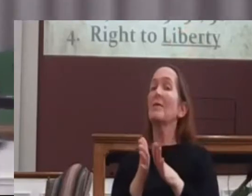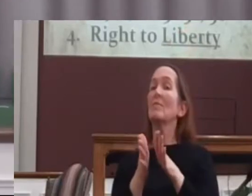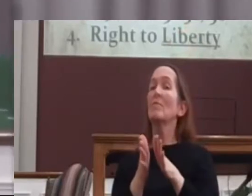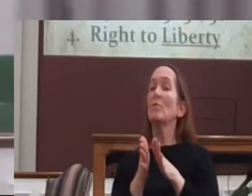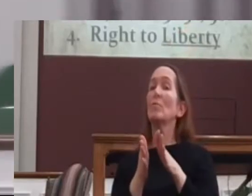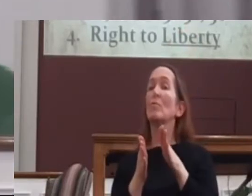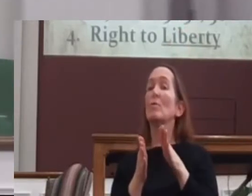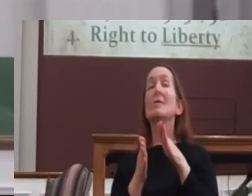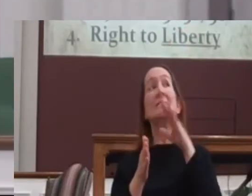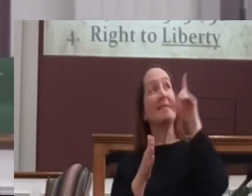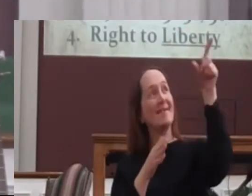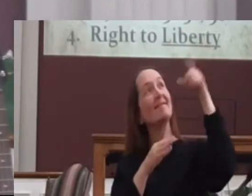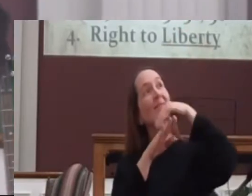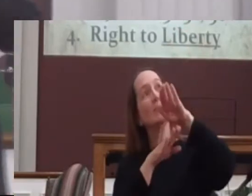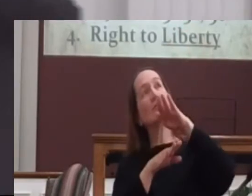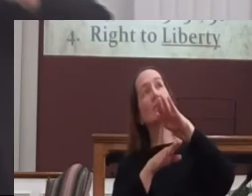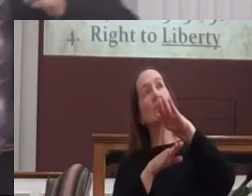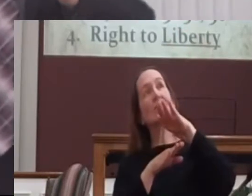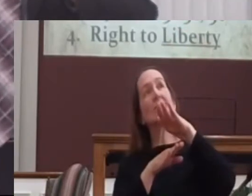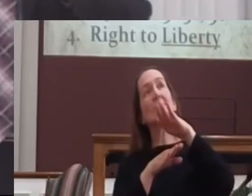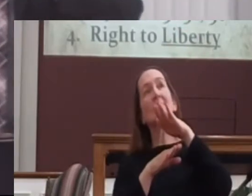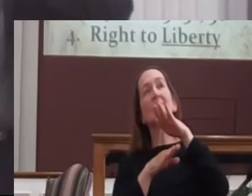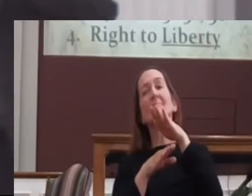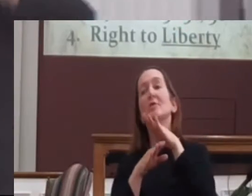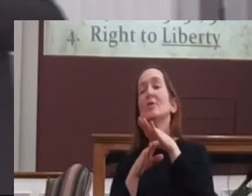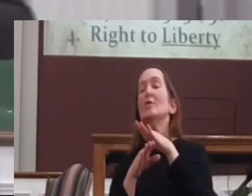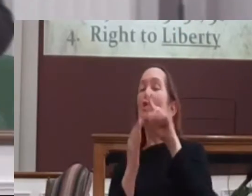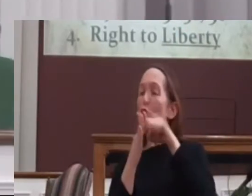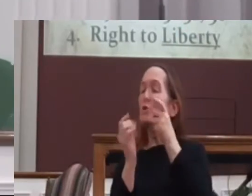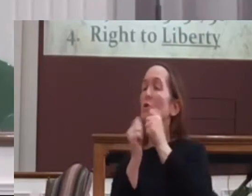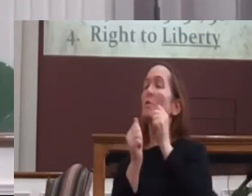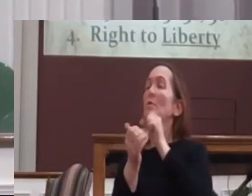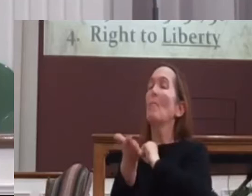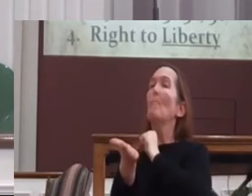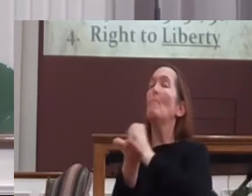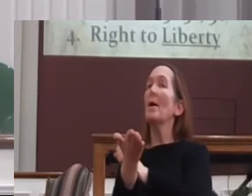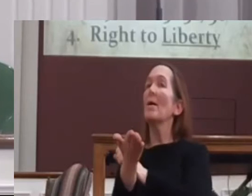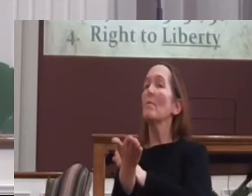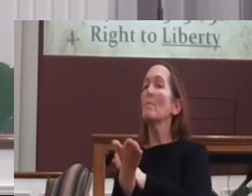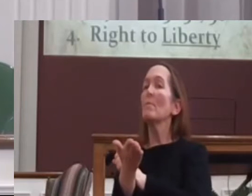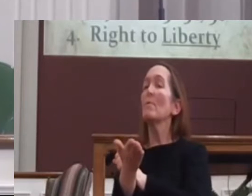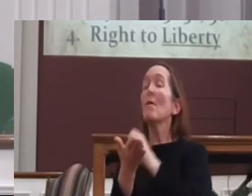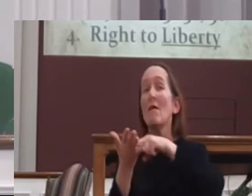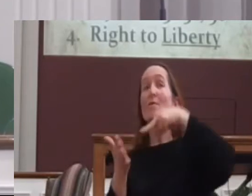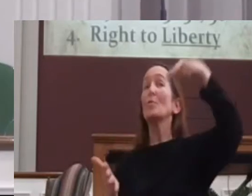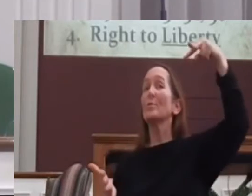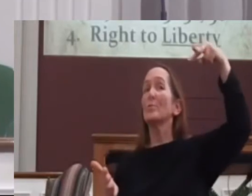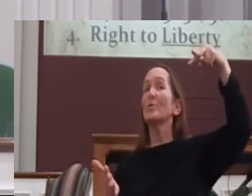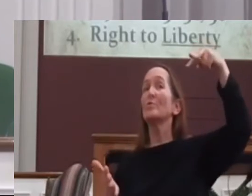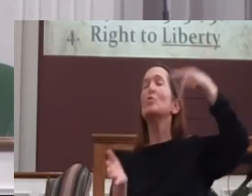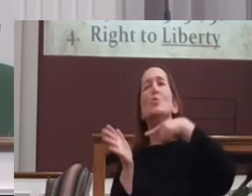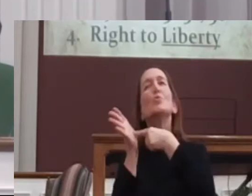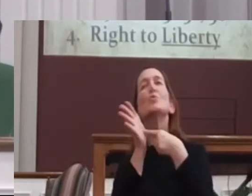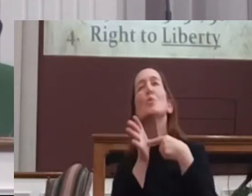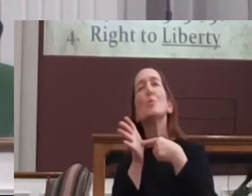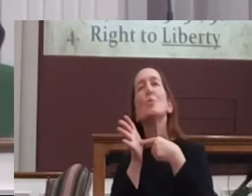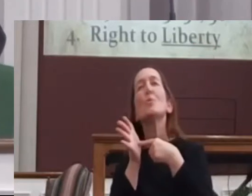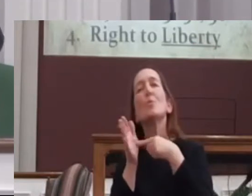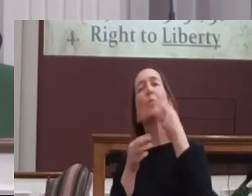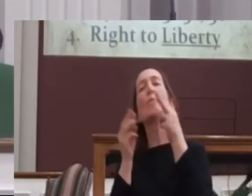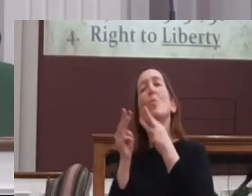in the one true God and a Savior that He sent, based on the power of the resurrection.